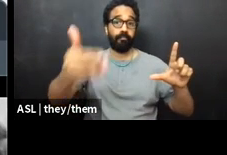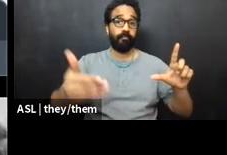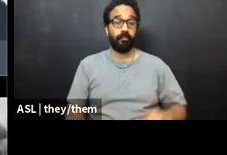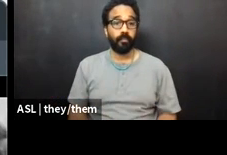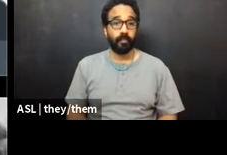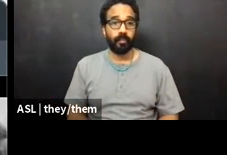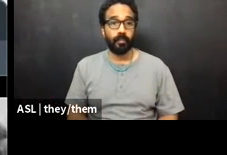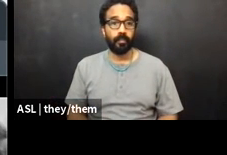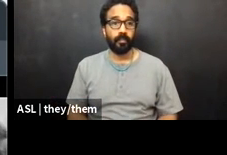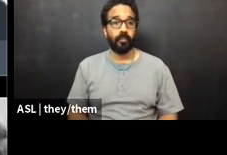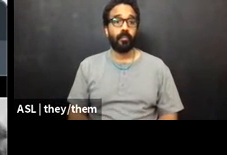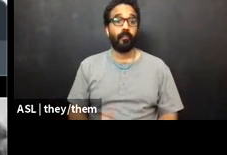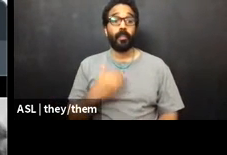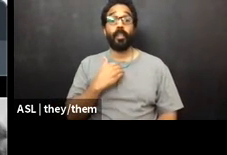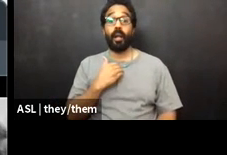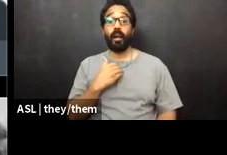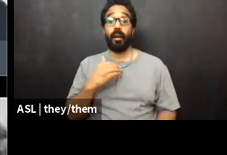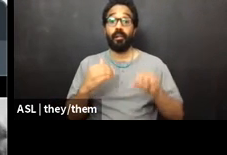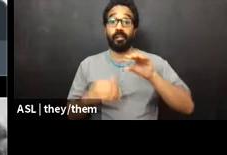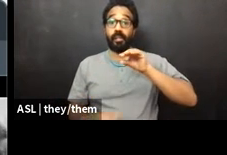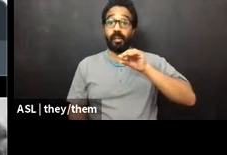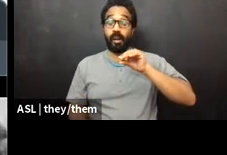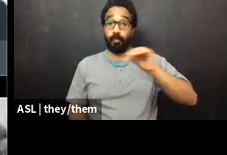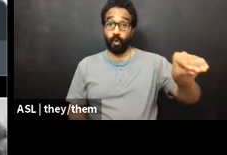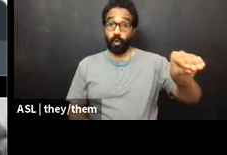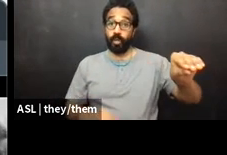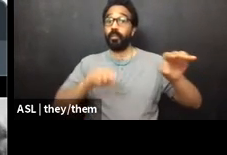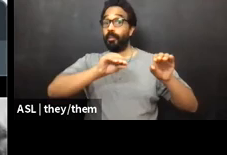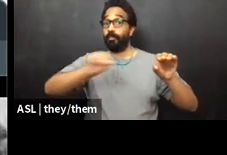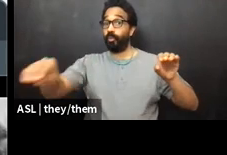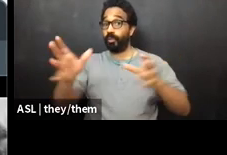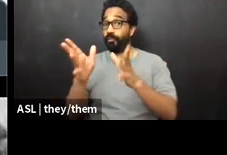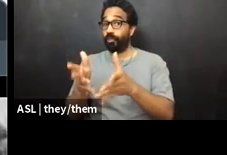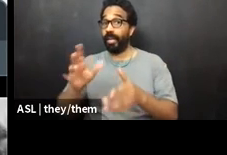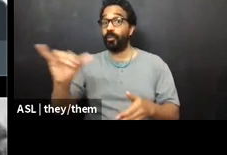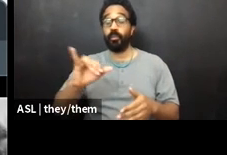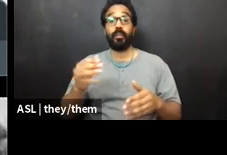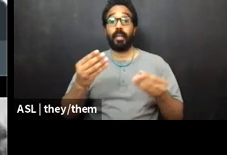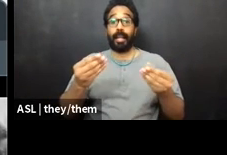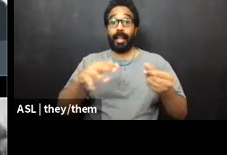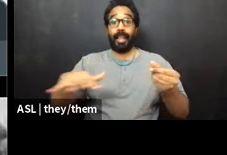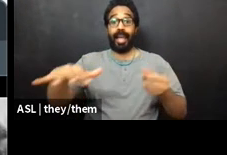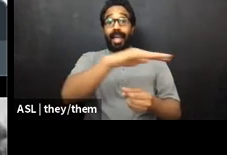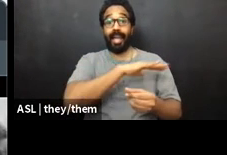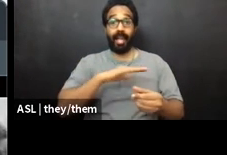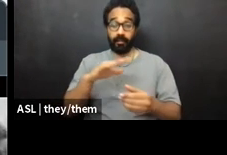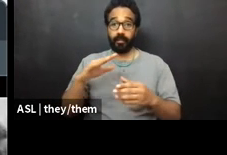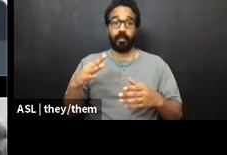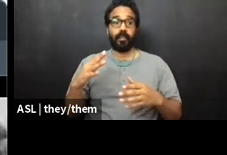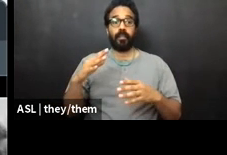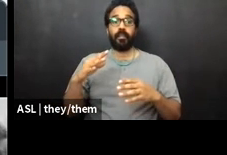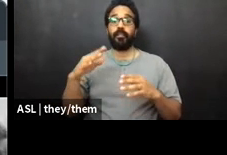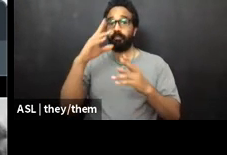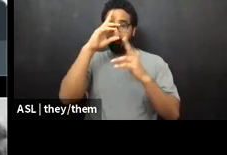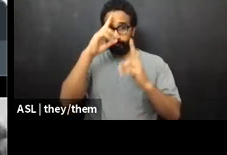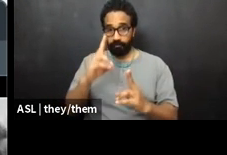So I put this in the chat as well, our land acknowledgement, and we're keeping this vague, a little bit vague on